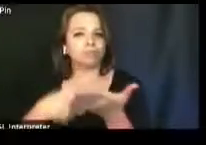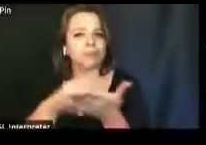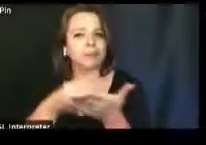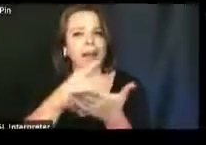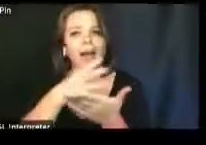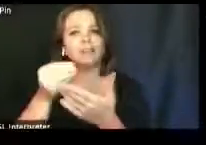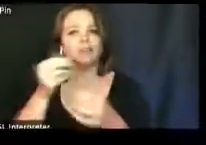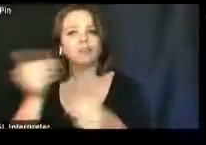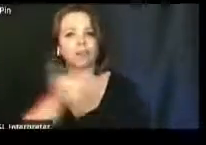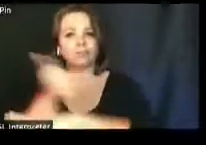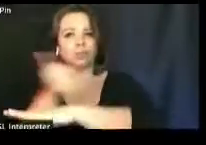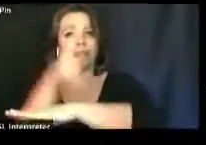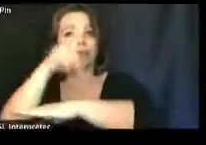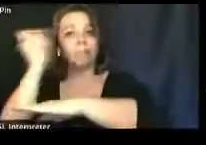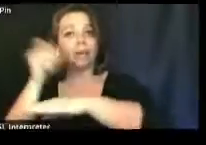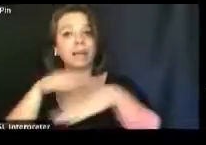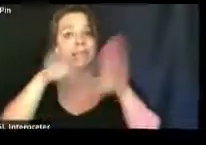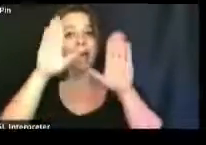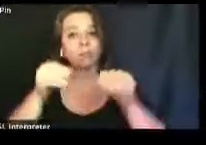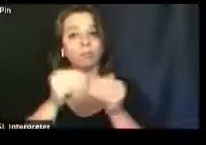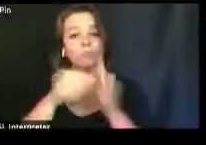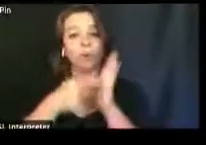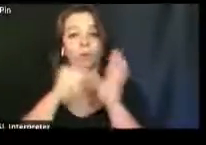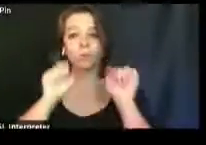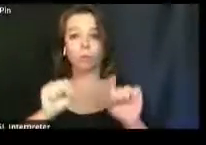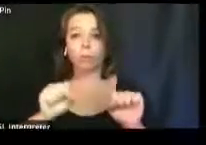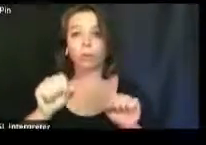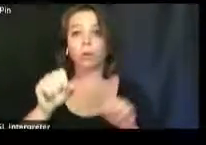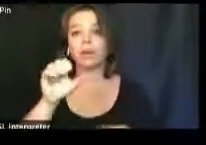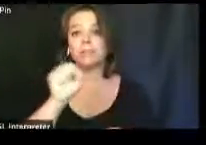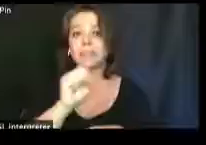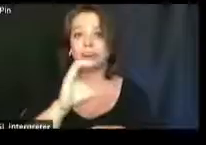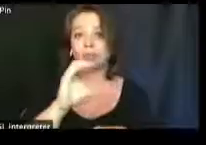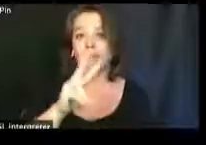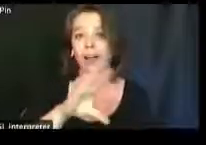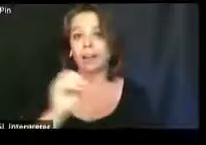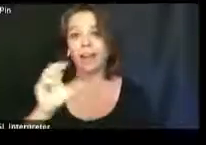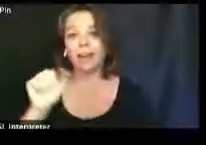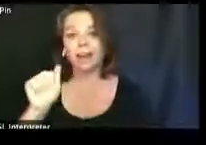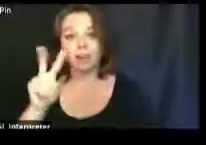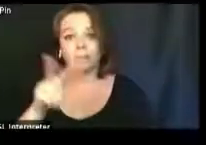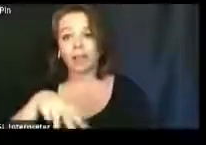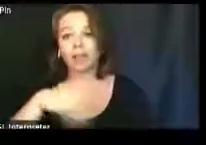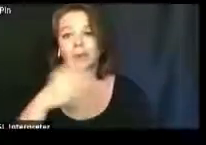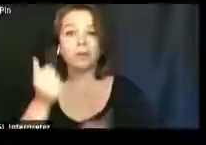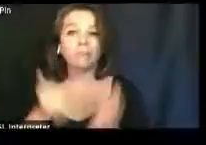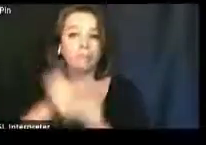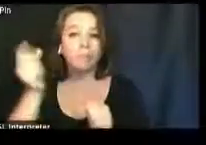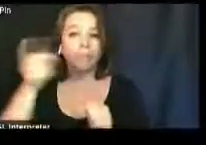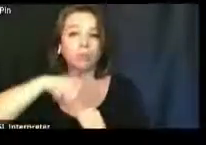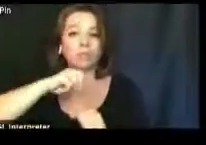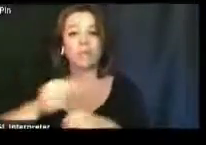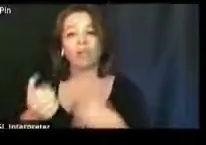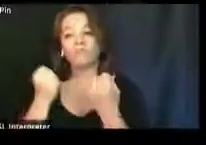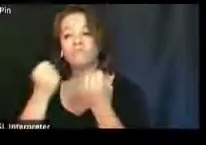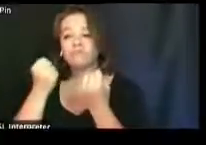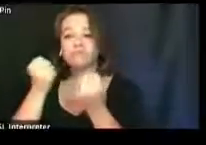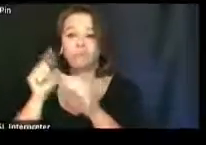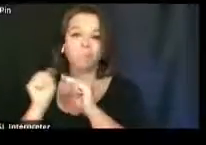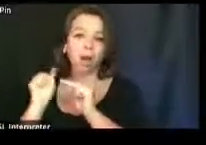Because housing is more affordable in the Santa Clarita and Antelope Valleys, we are mostly commuters and drive long distances to the